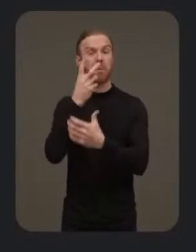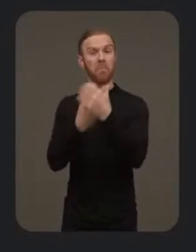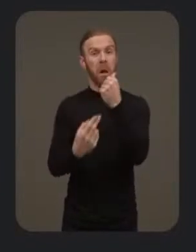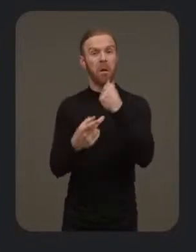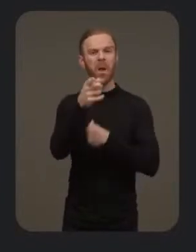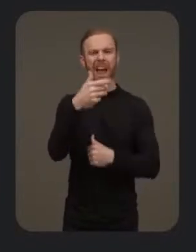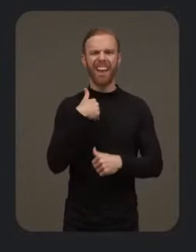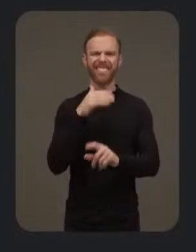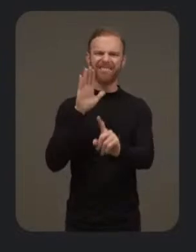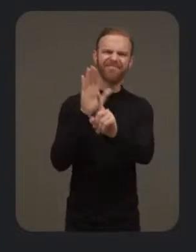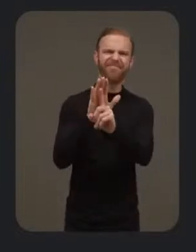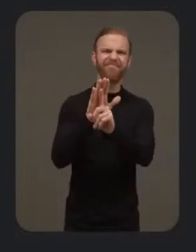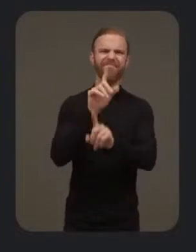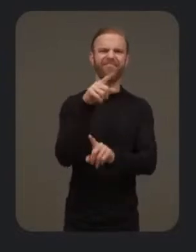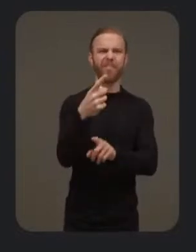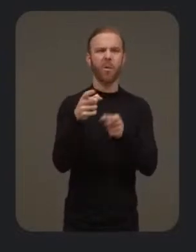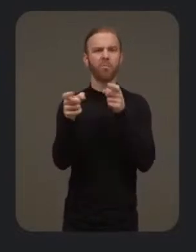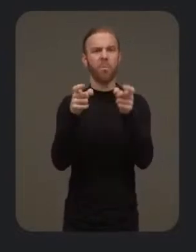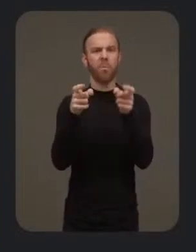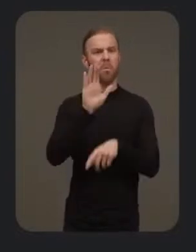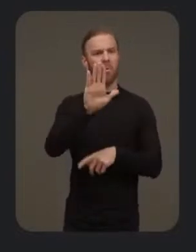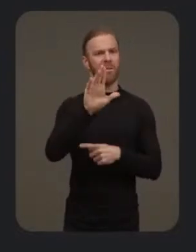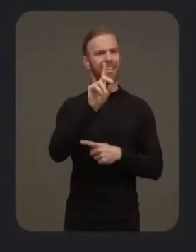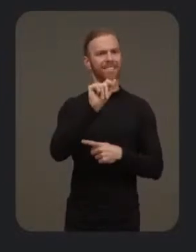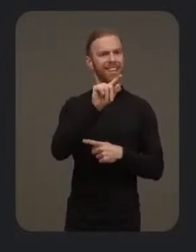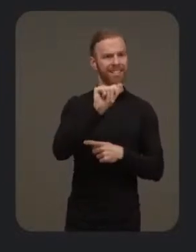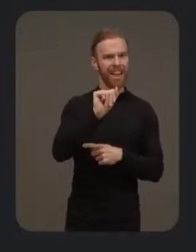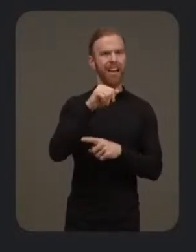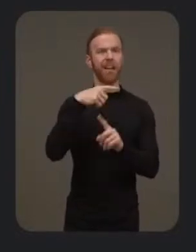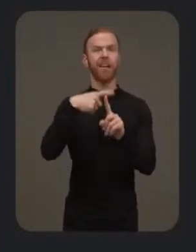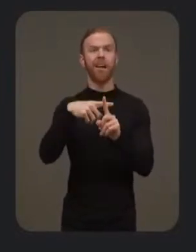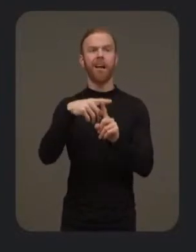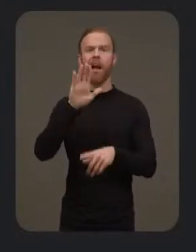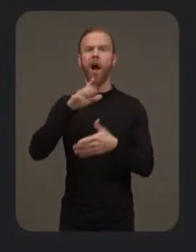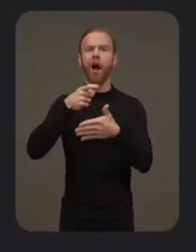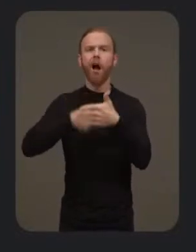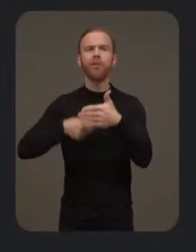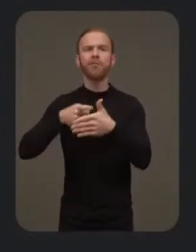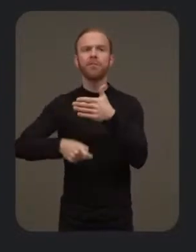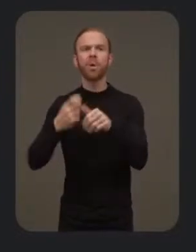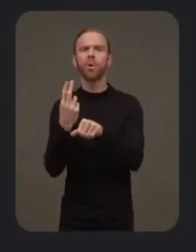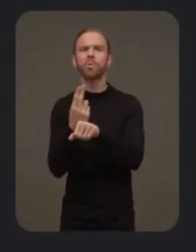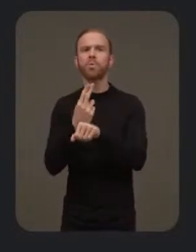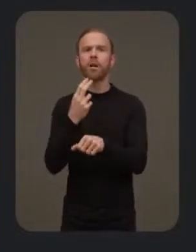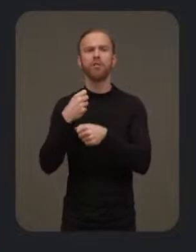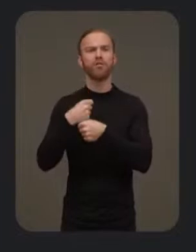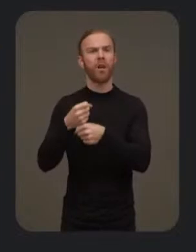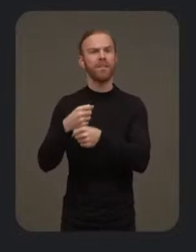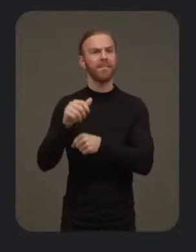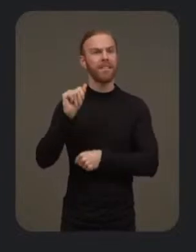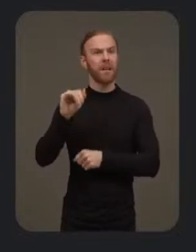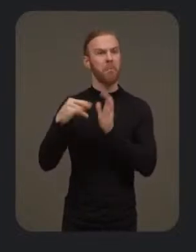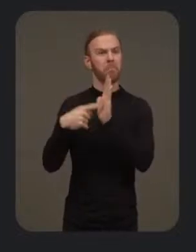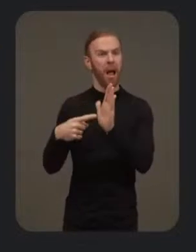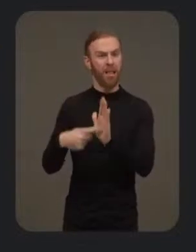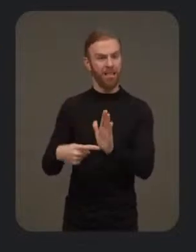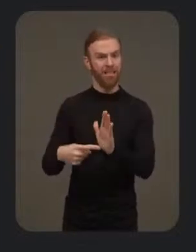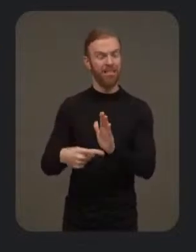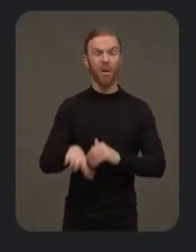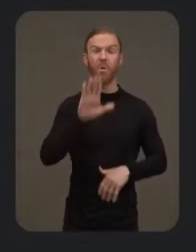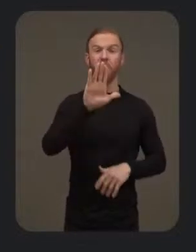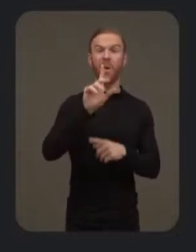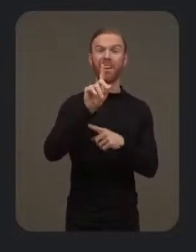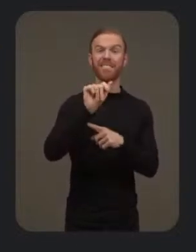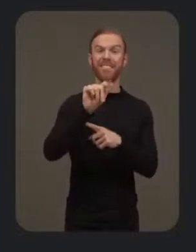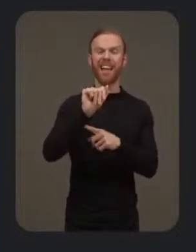search, you have sole control of your data and the costs of using generative AI models.